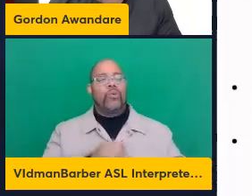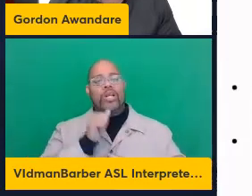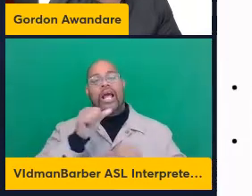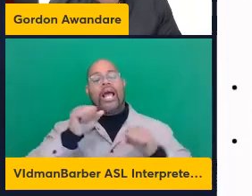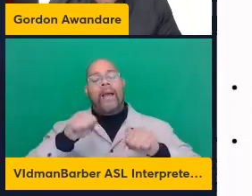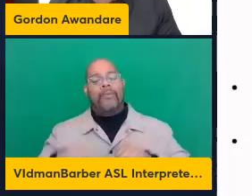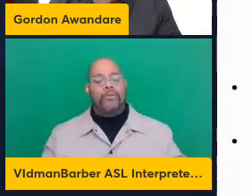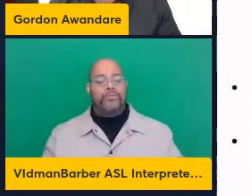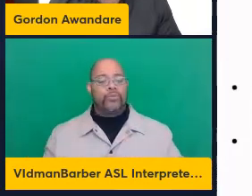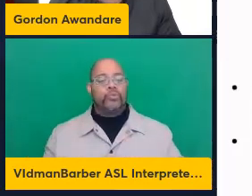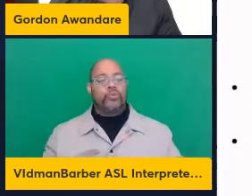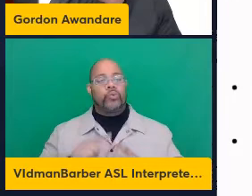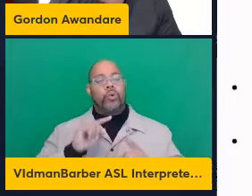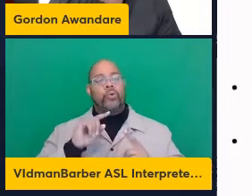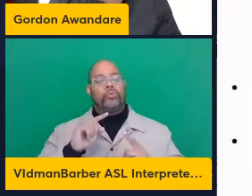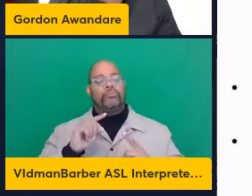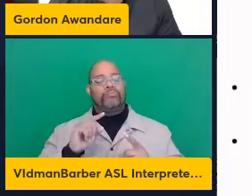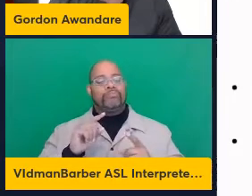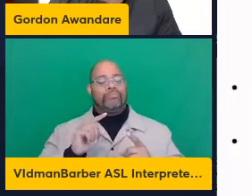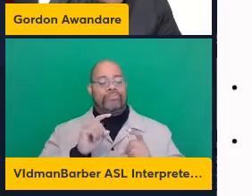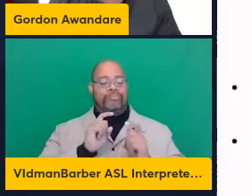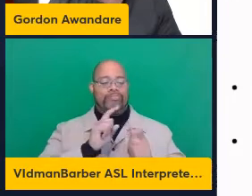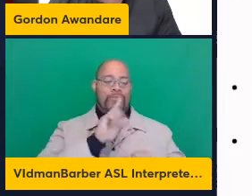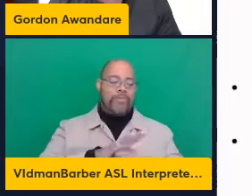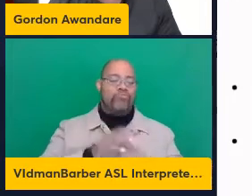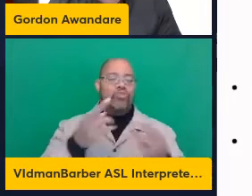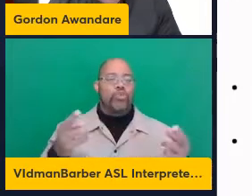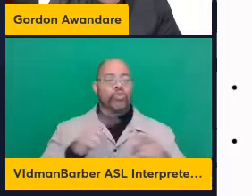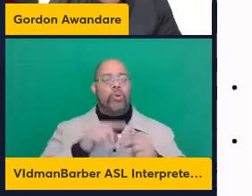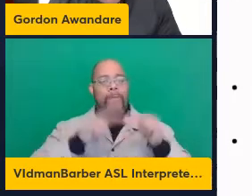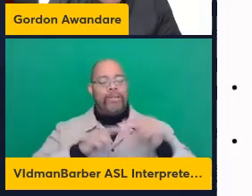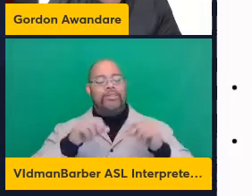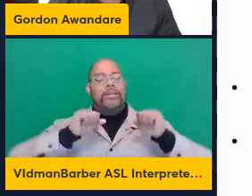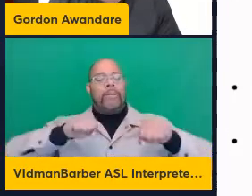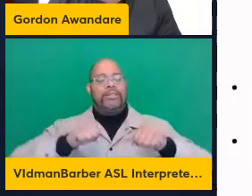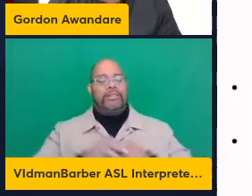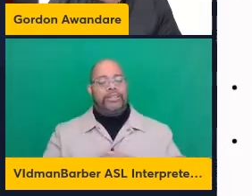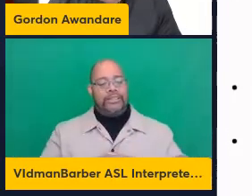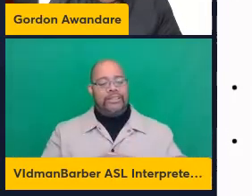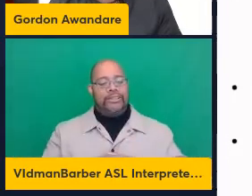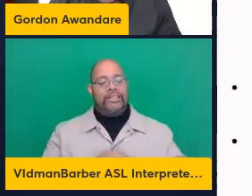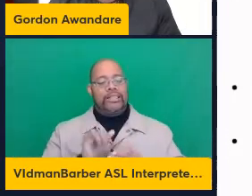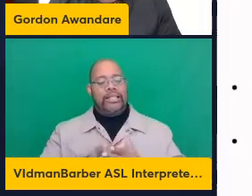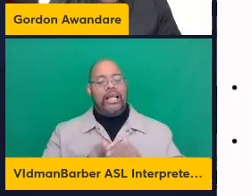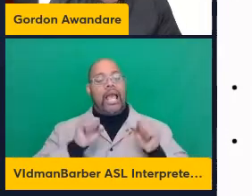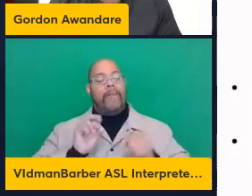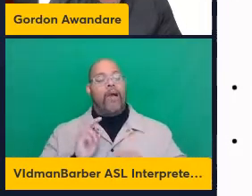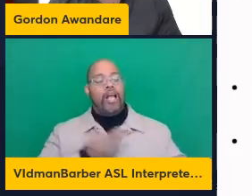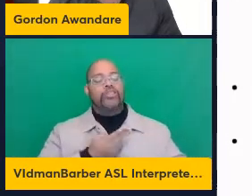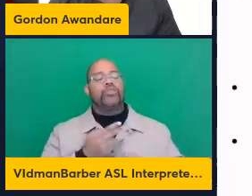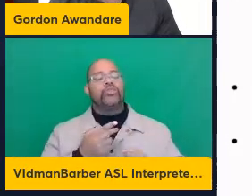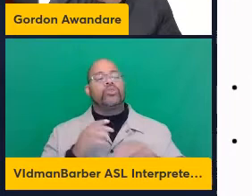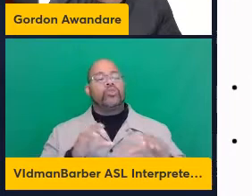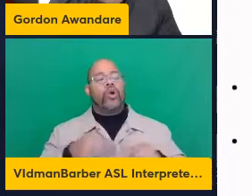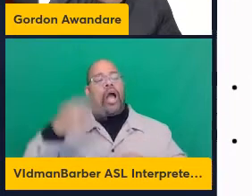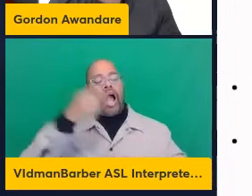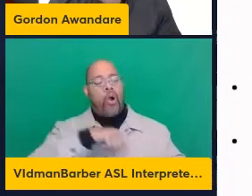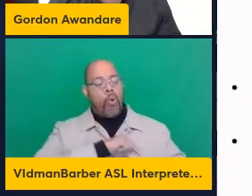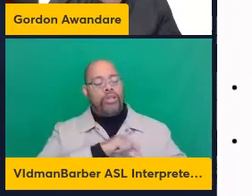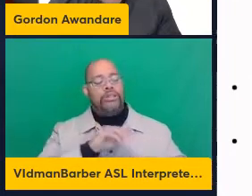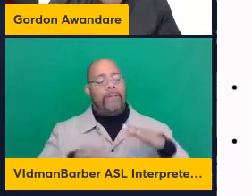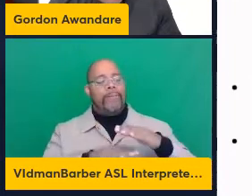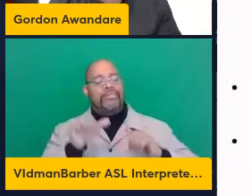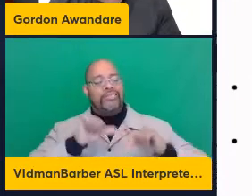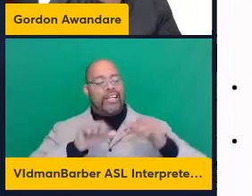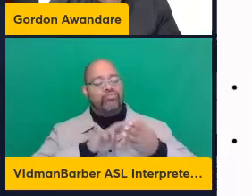able to commit the resources that are necessary to build the capacity that will enable us to do high quality basic